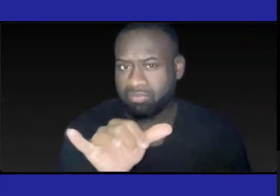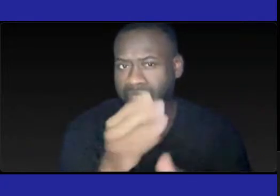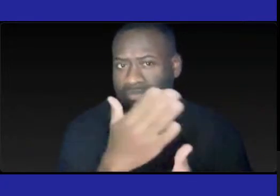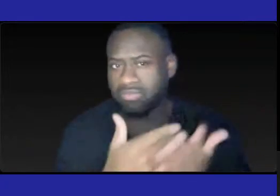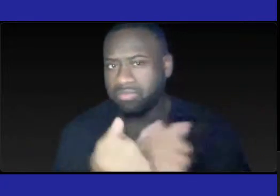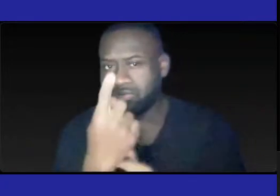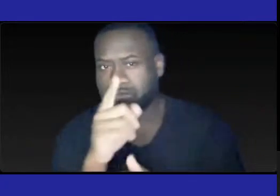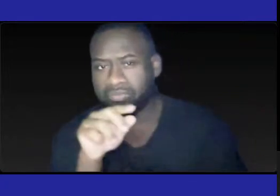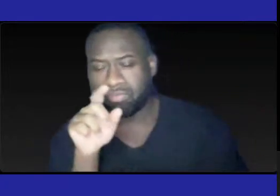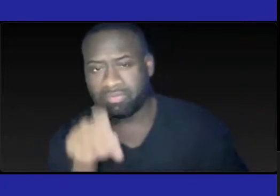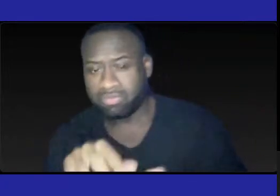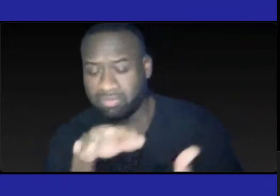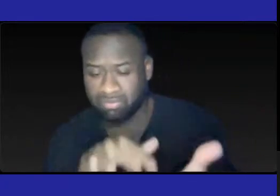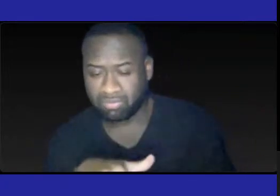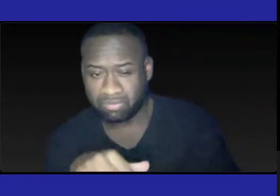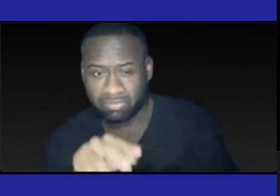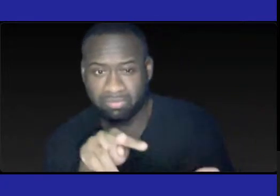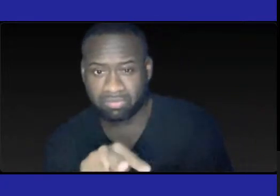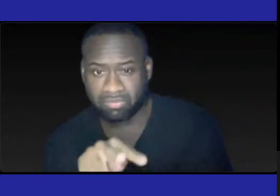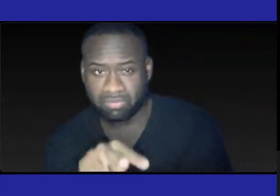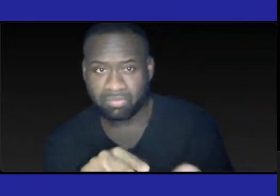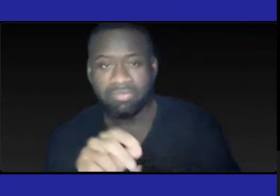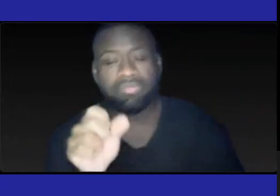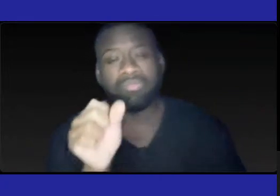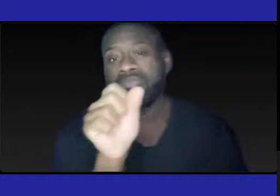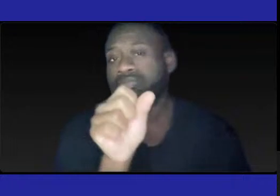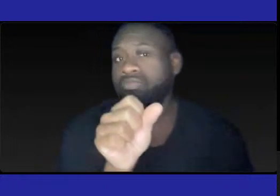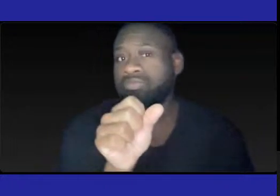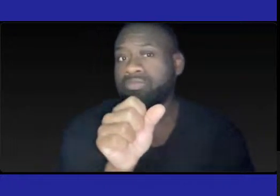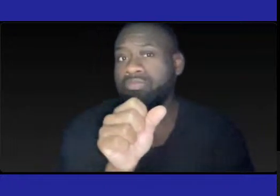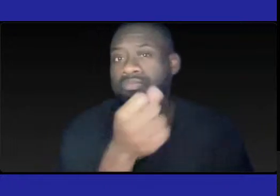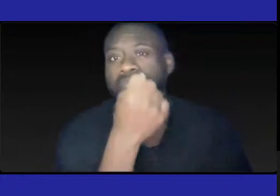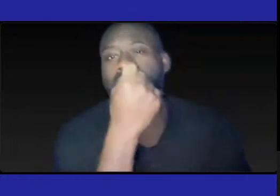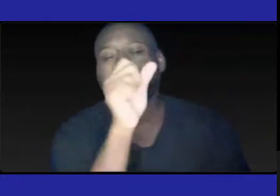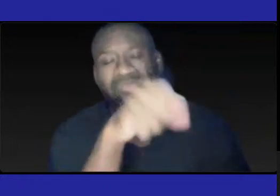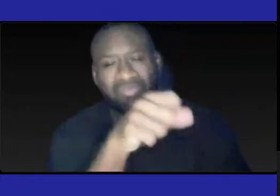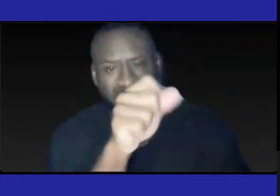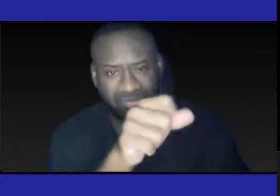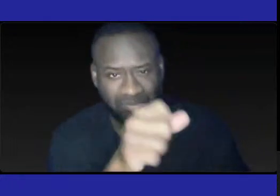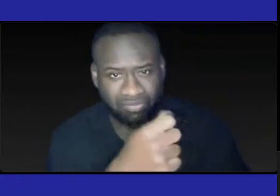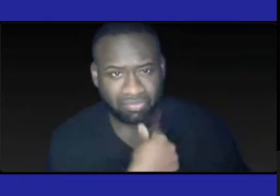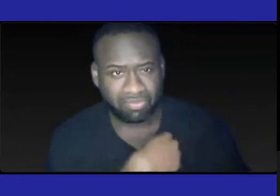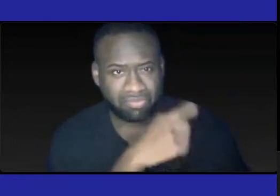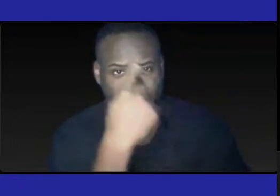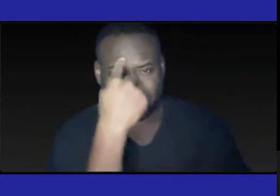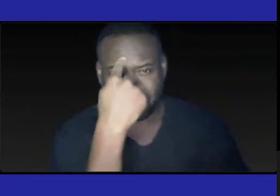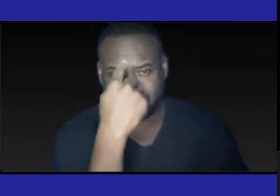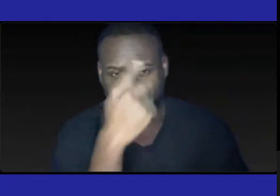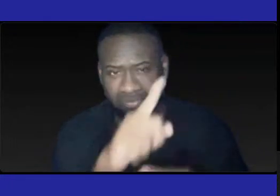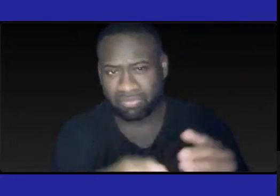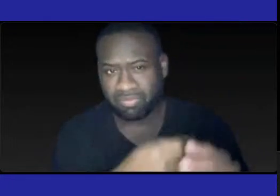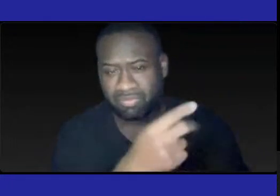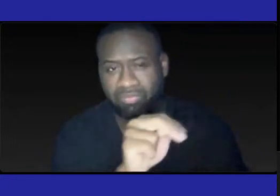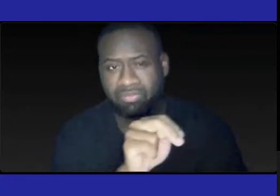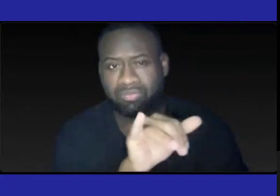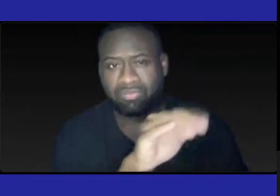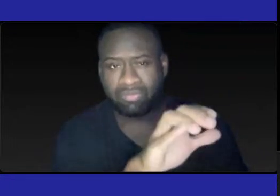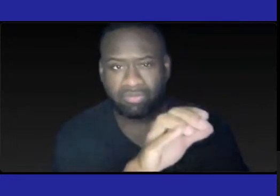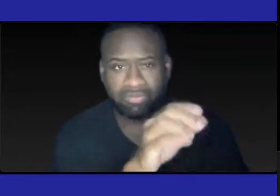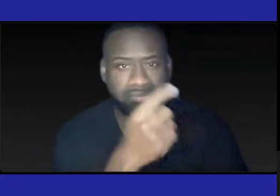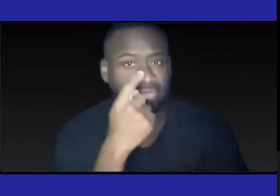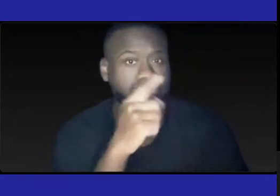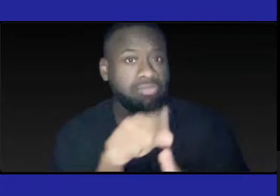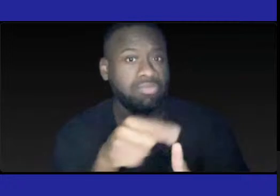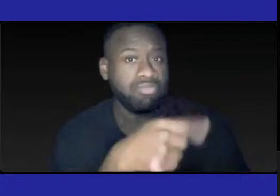looked at. Yeah, I'm look at- thinking about the New York City when they mapped Department of Health, when